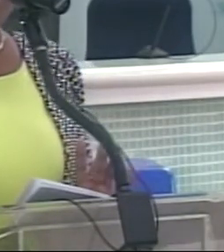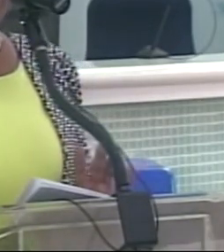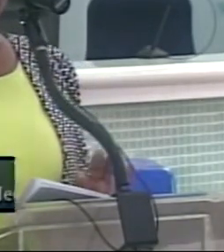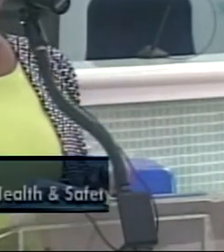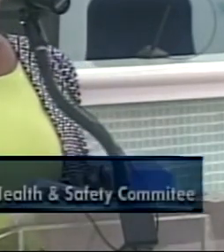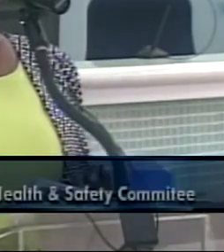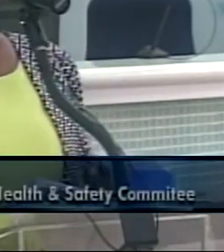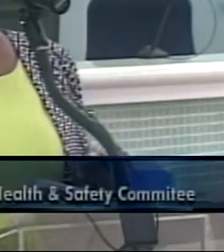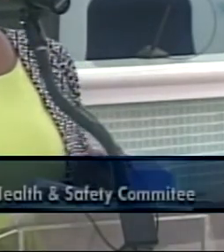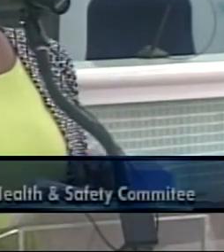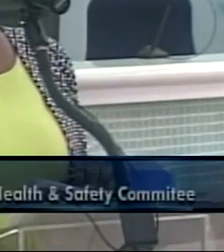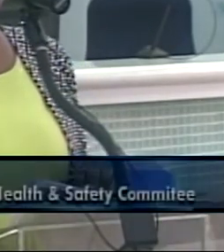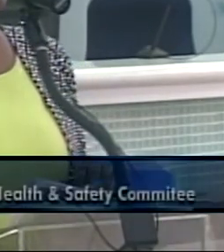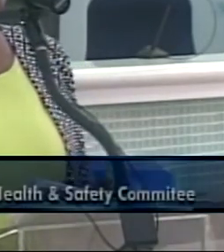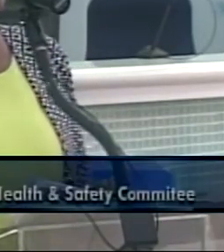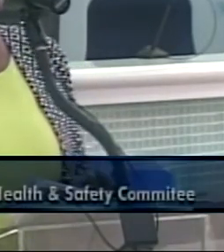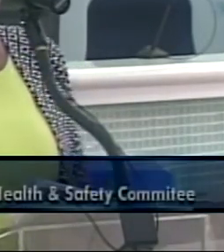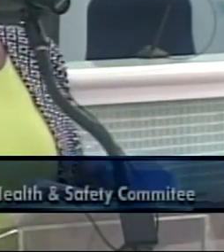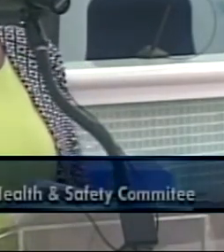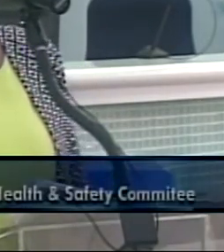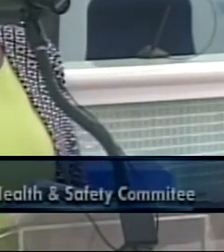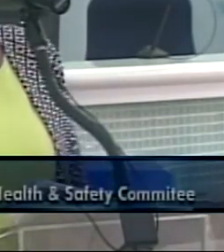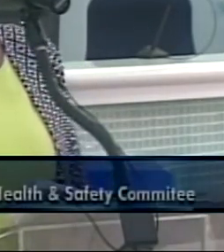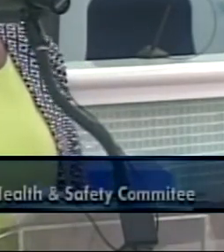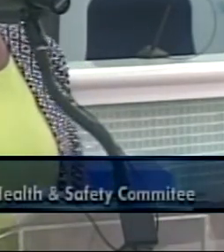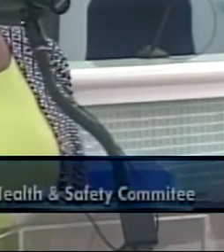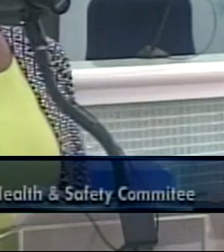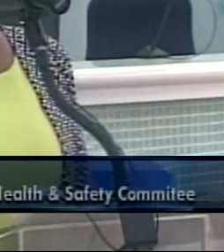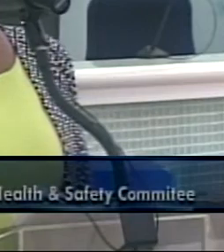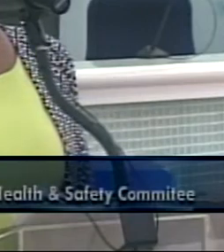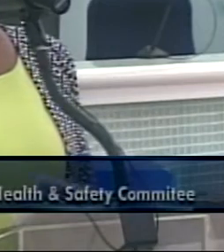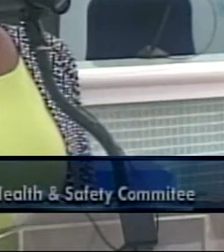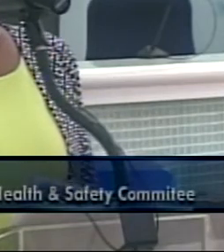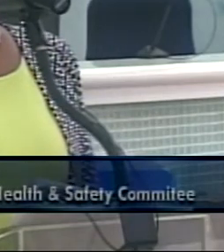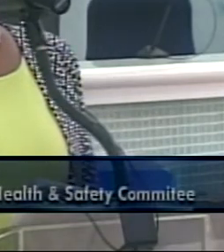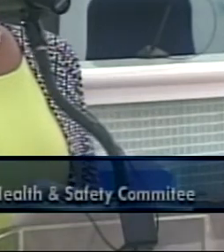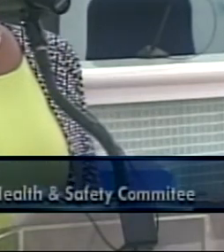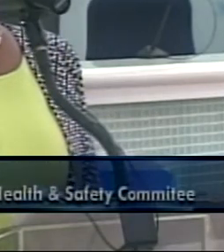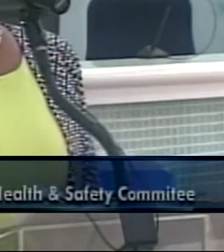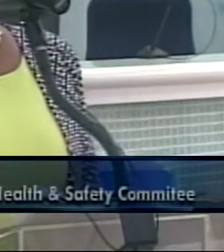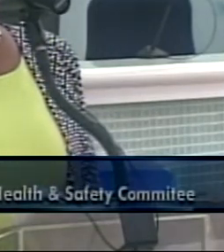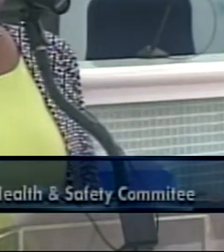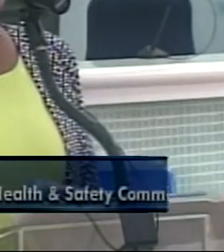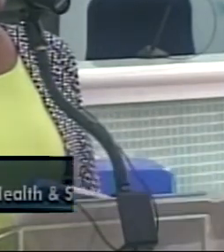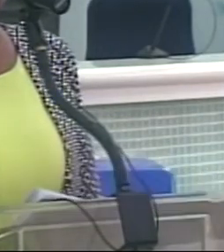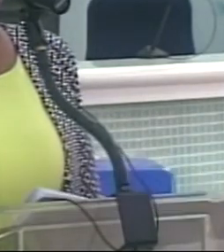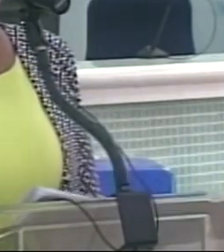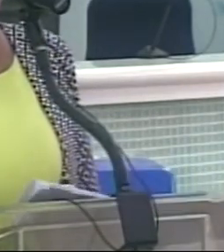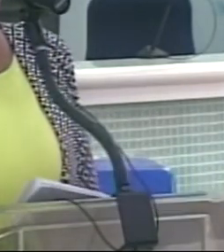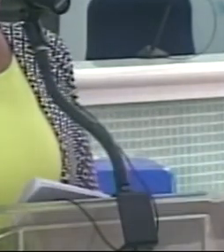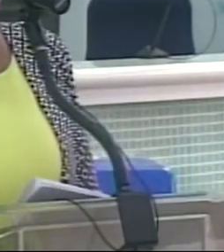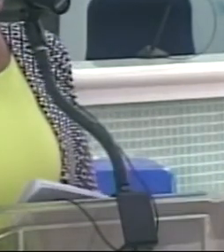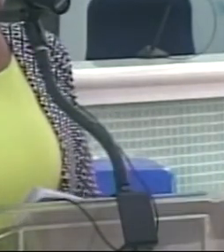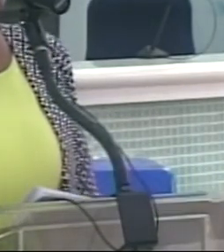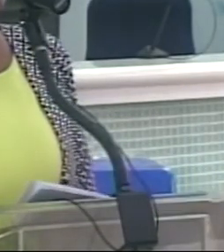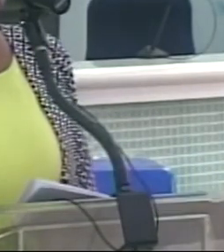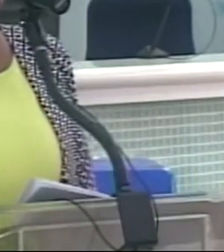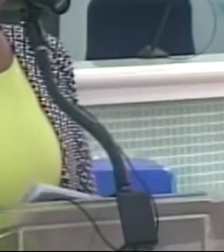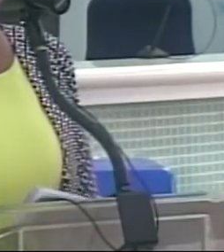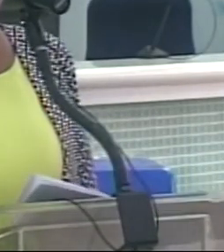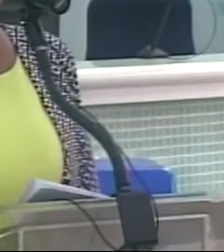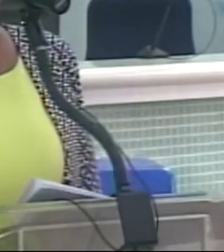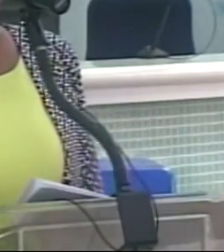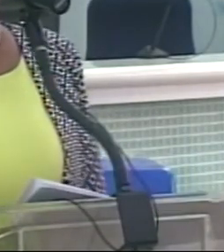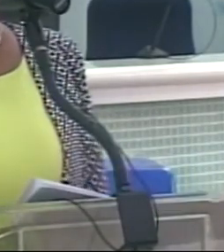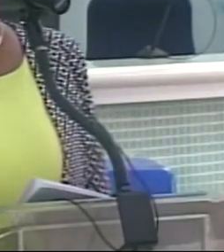an art competition for the students in the class 3 and 4, where we're going to invite them to design the mascot to be